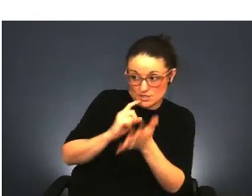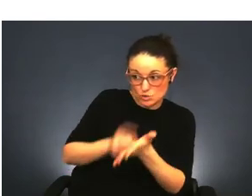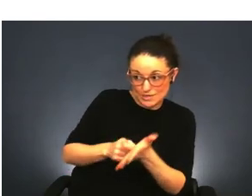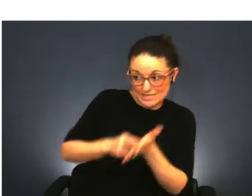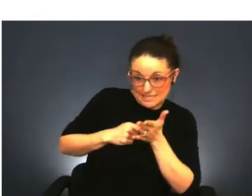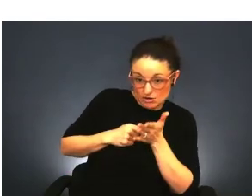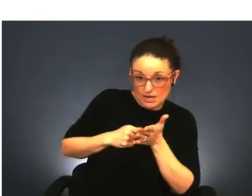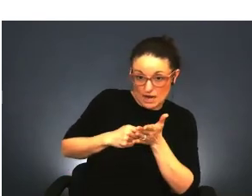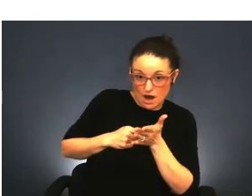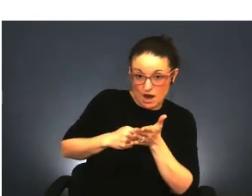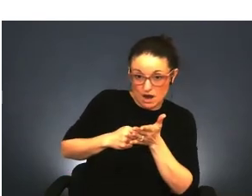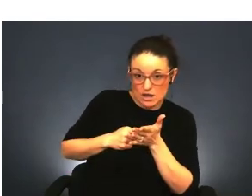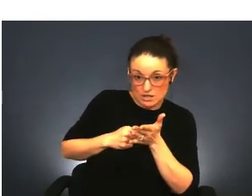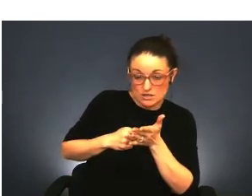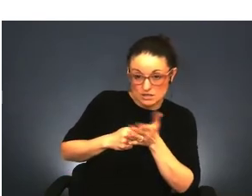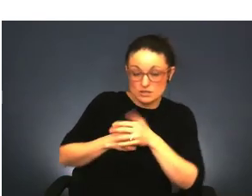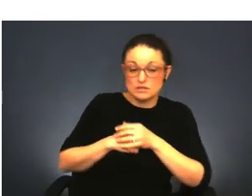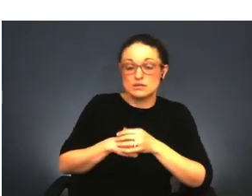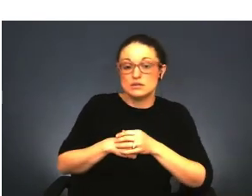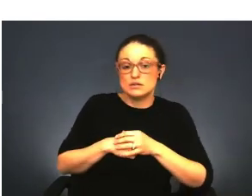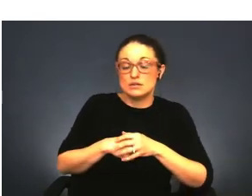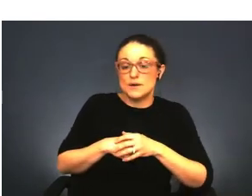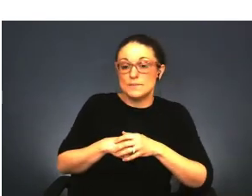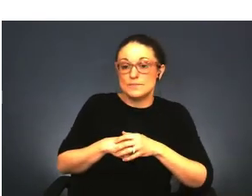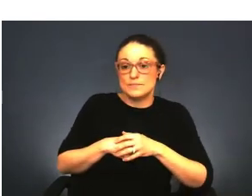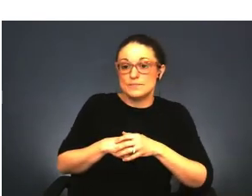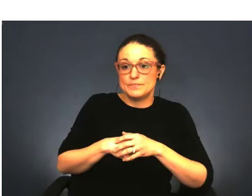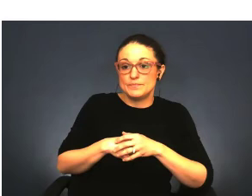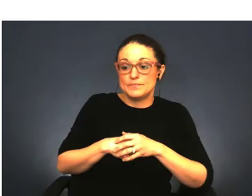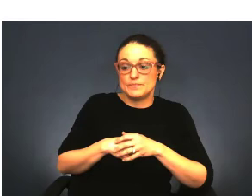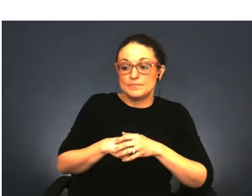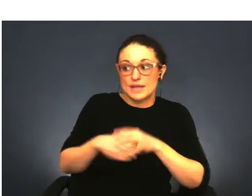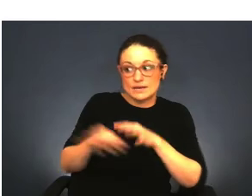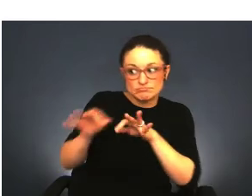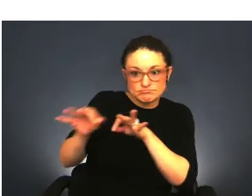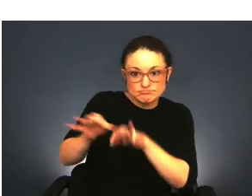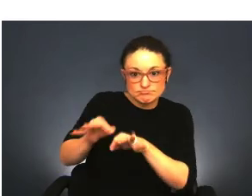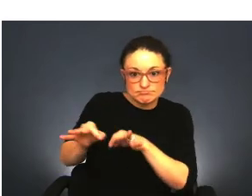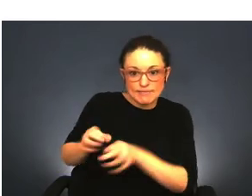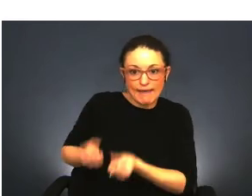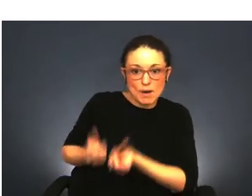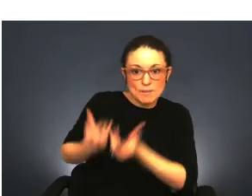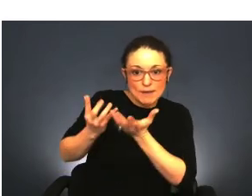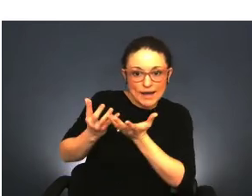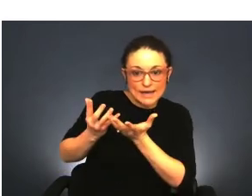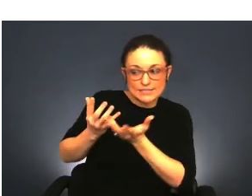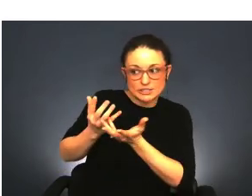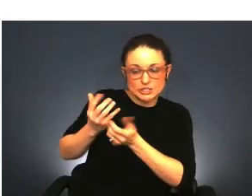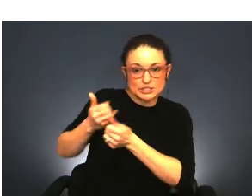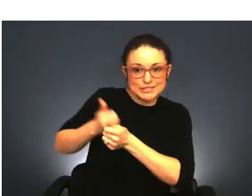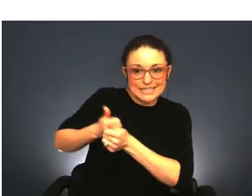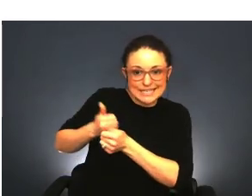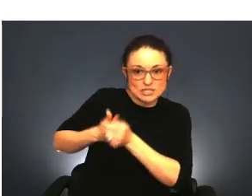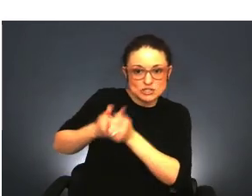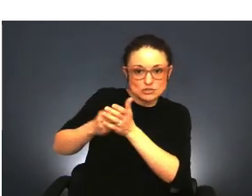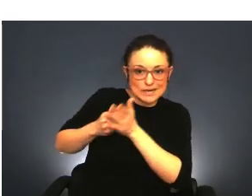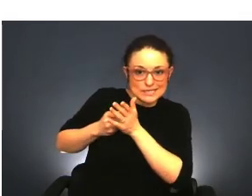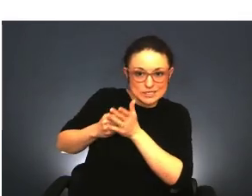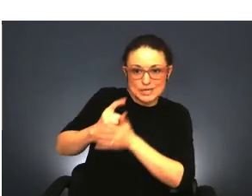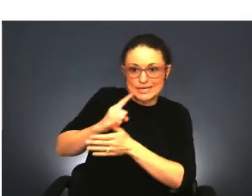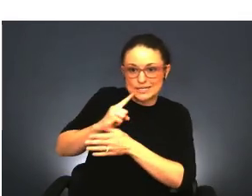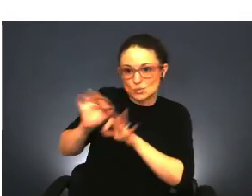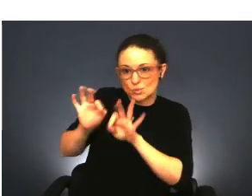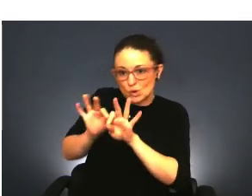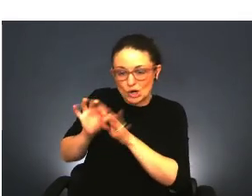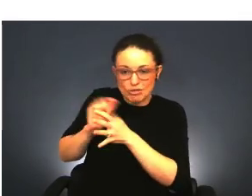to use to grade you, and this is how much each criterion is worth. If you